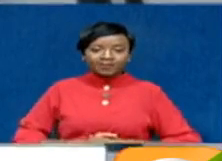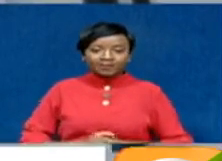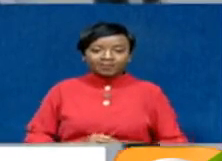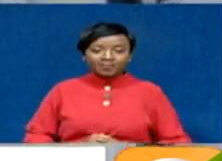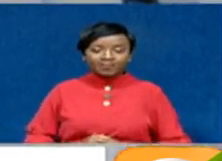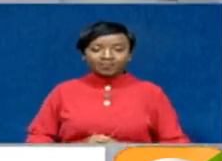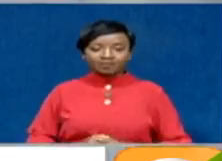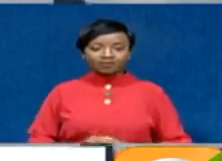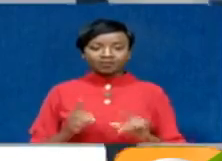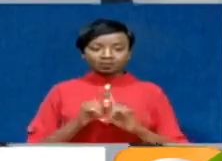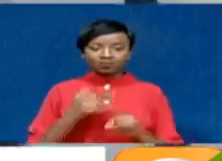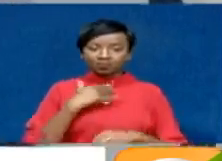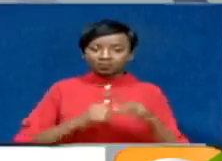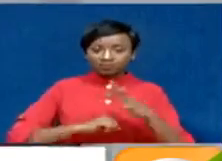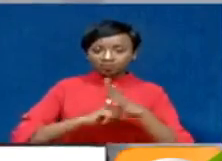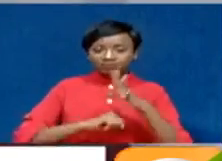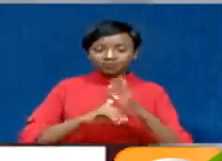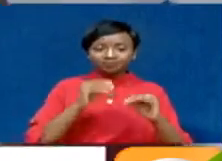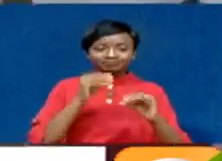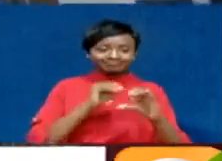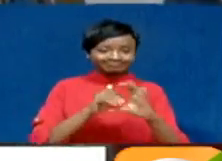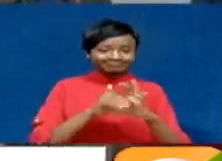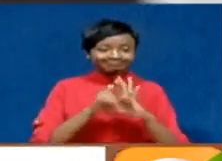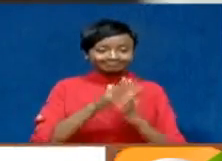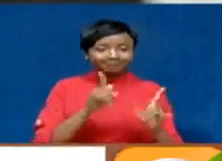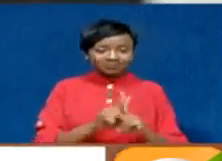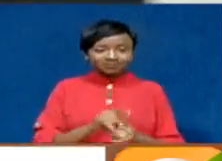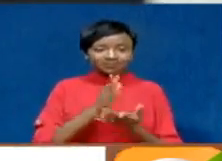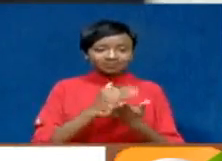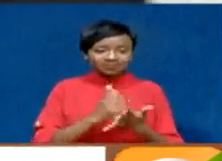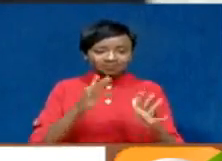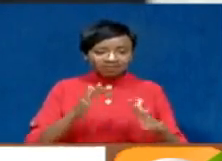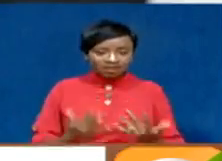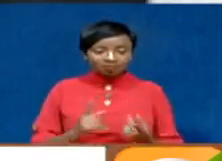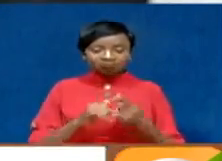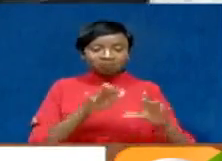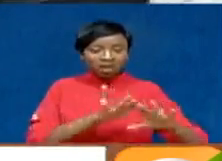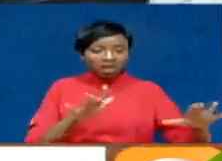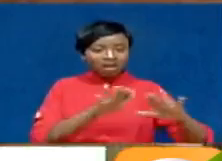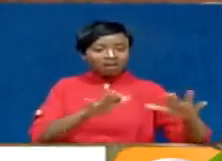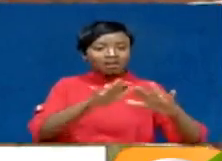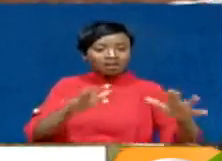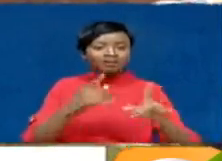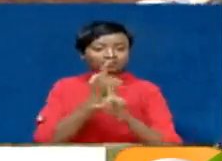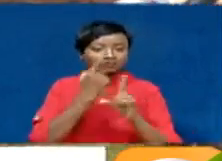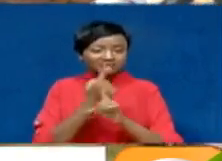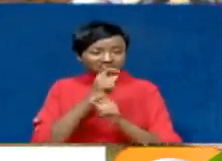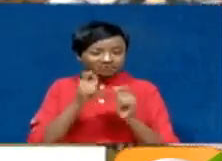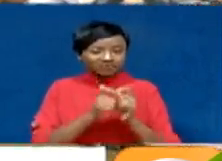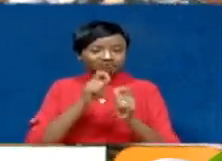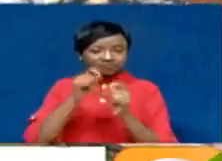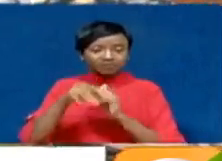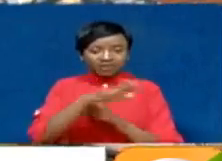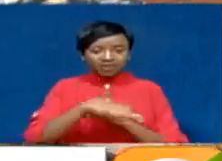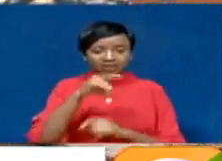expect to sustain investment in the real estate sector include growing demand for land, particularly in the satellite areas of the larger